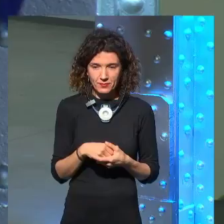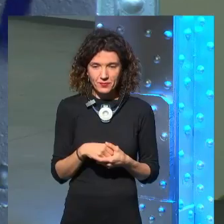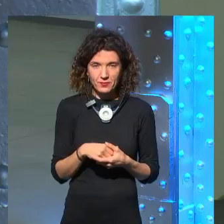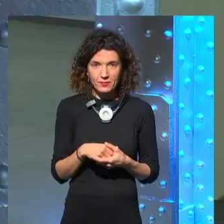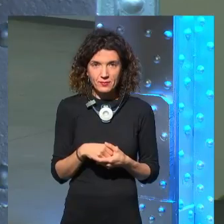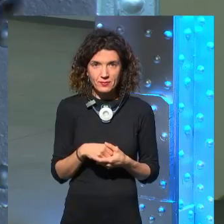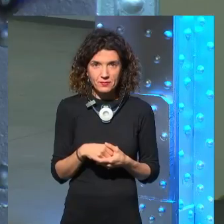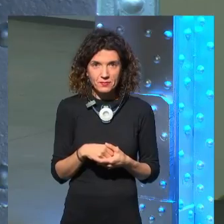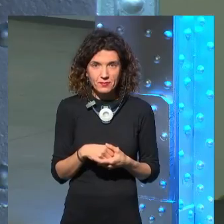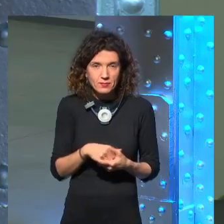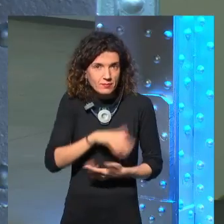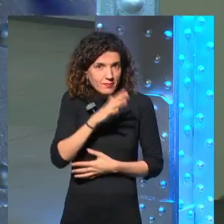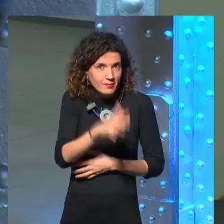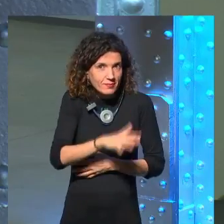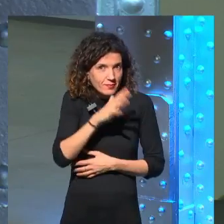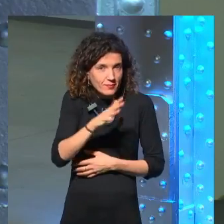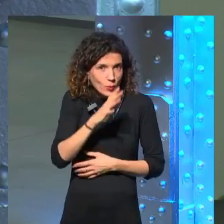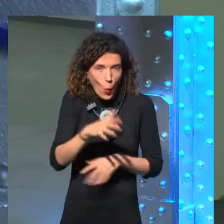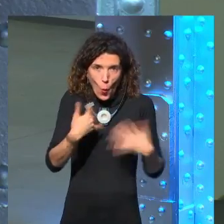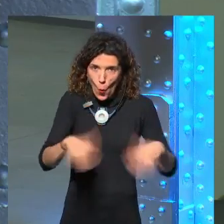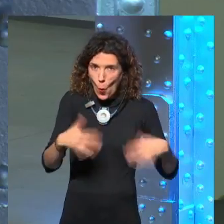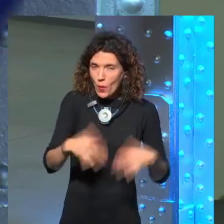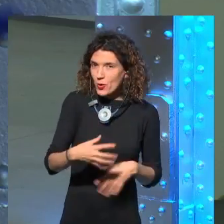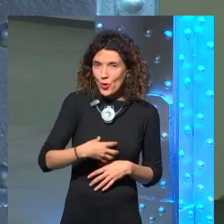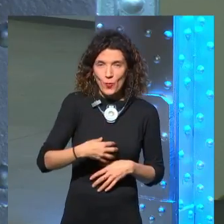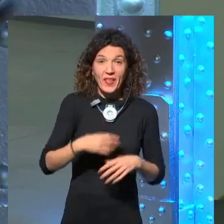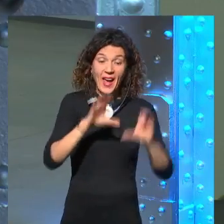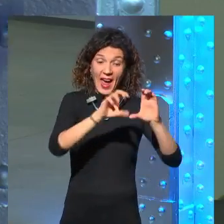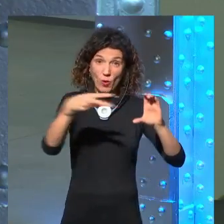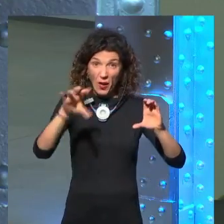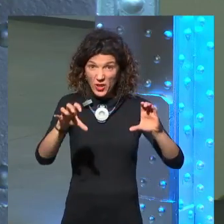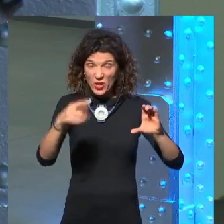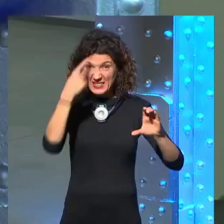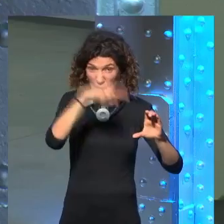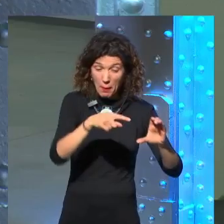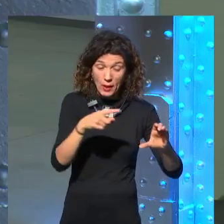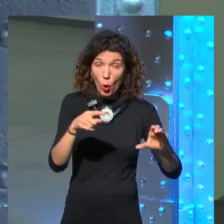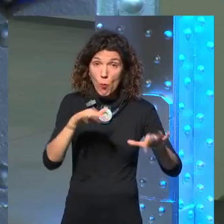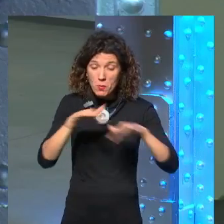It's just crazy. So we know the equations for this, but to be able to predict this behavior, you've